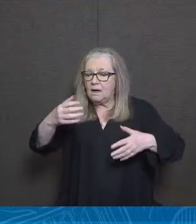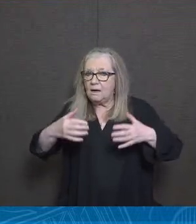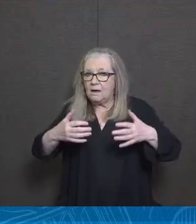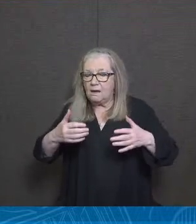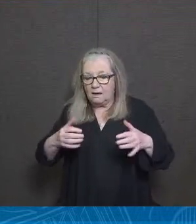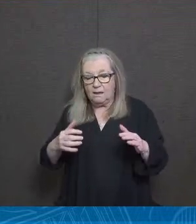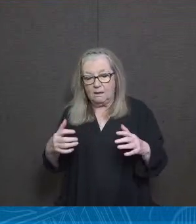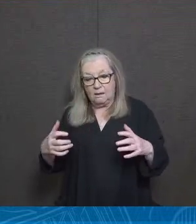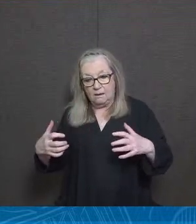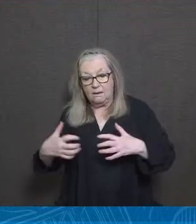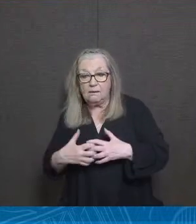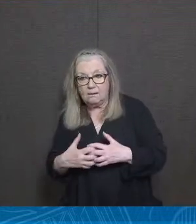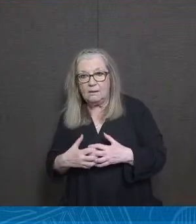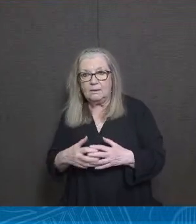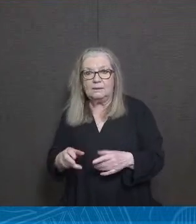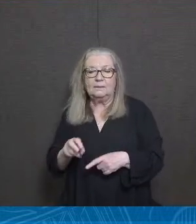AI.